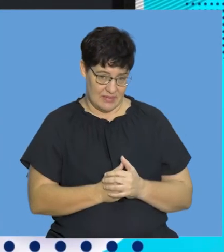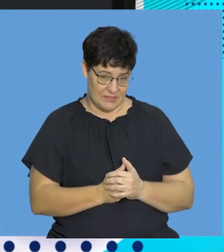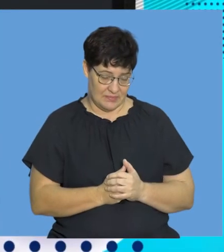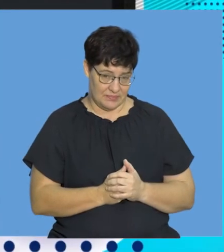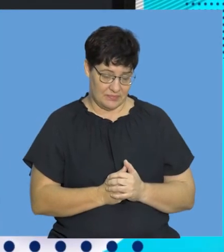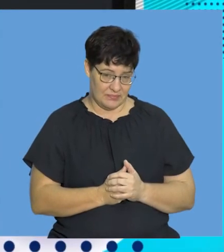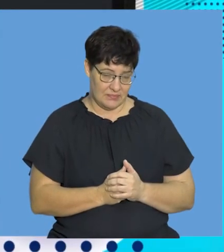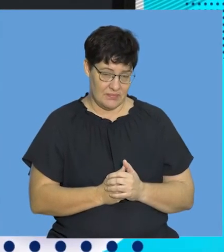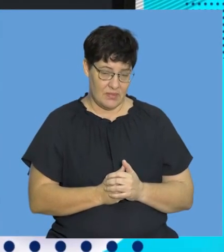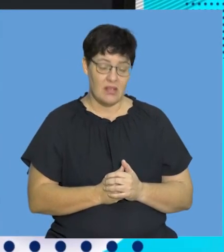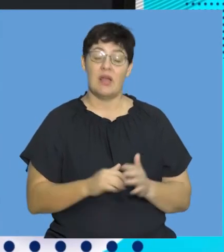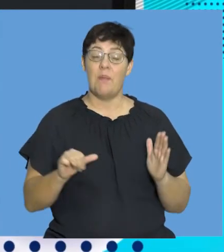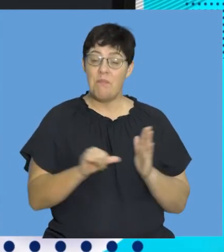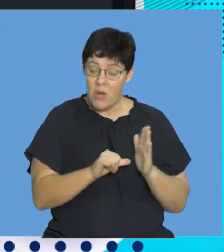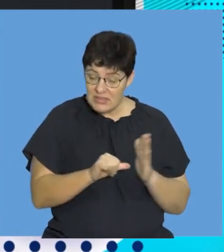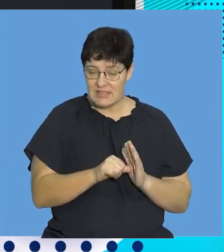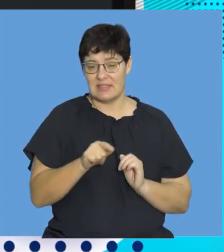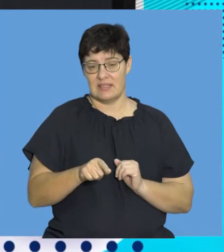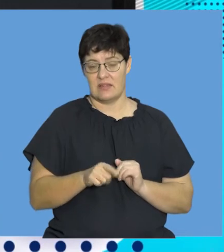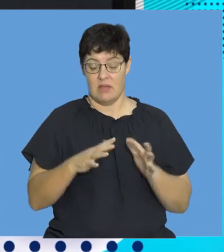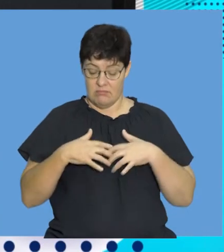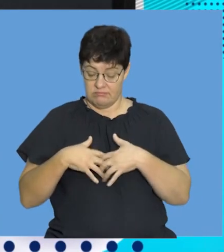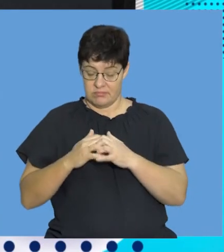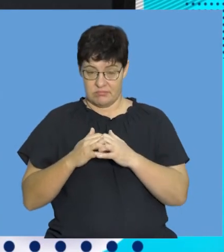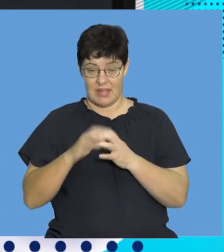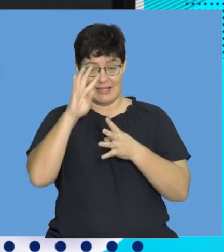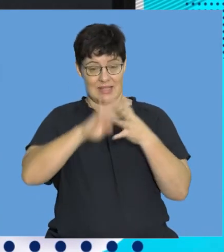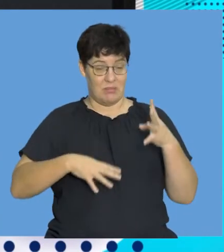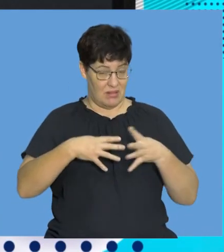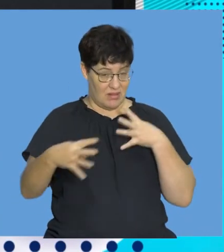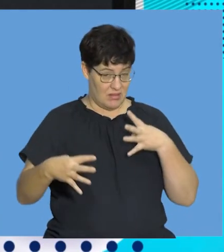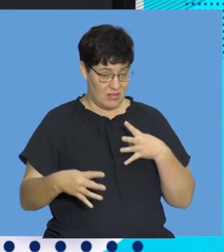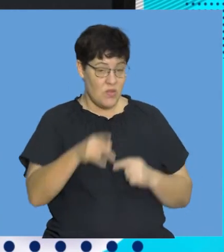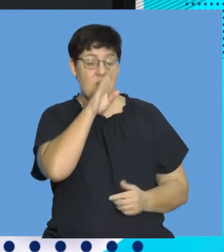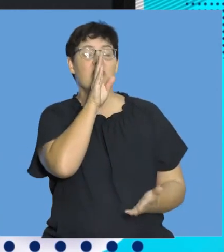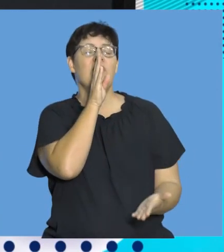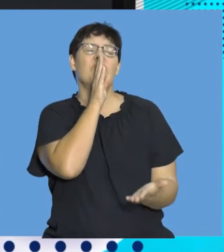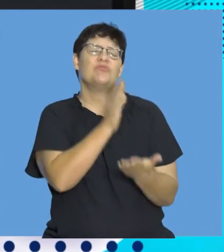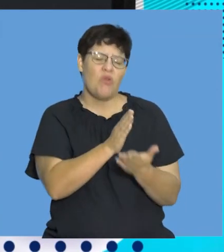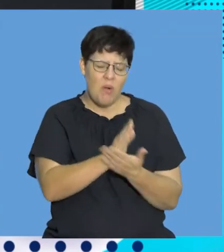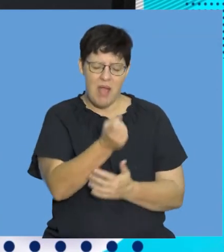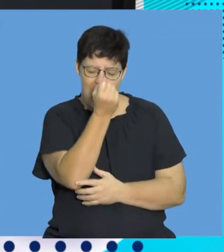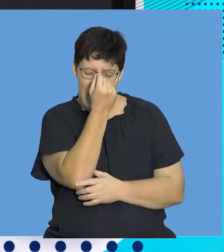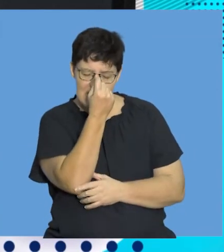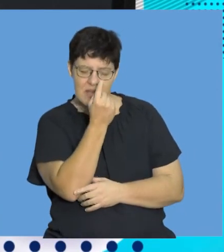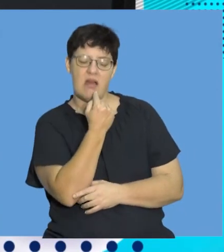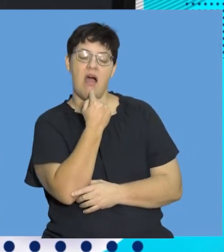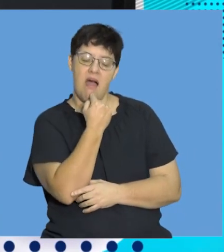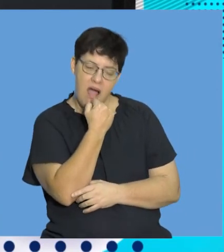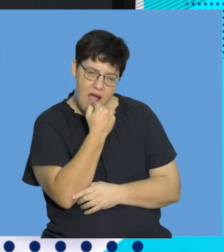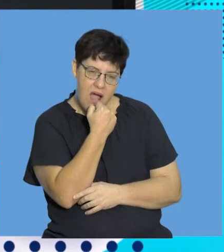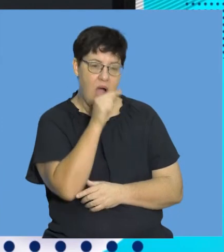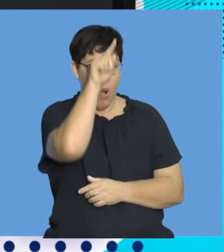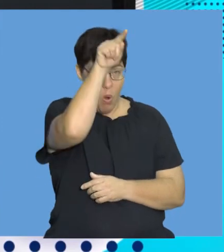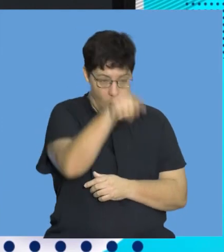important that when you're drawing up your table, to ensure that you make or you cater for all